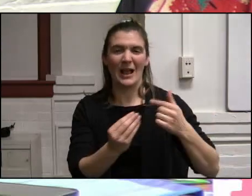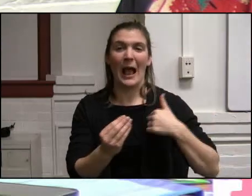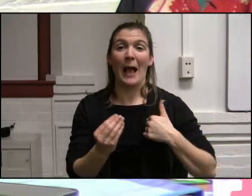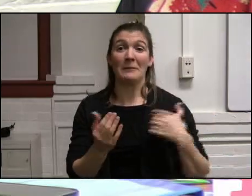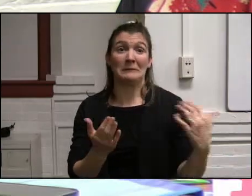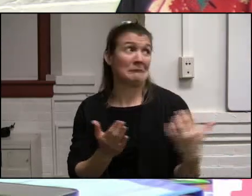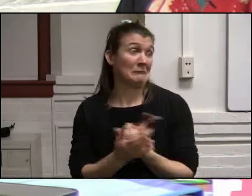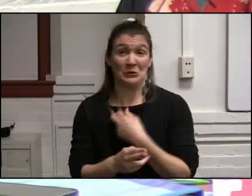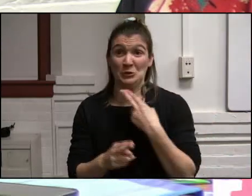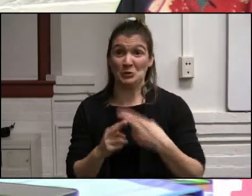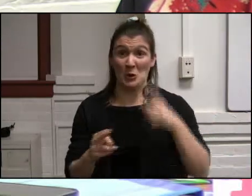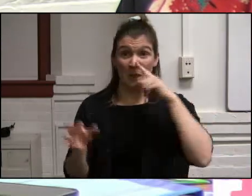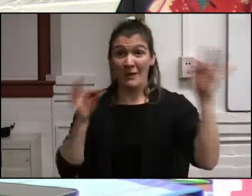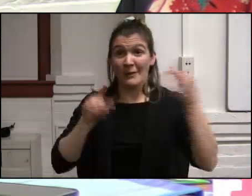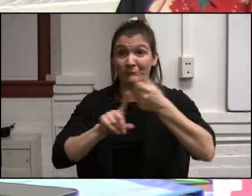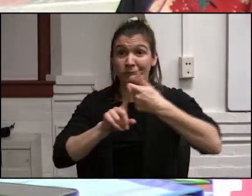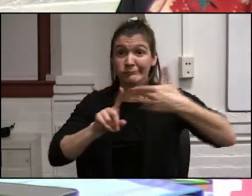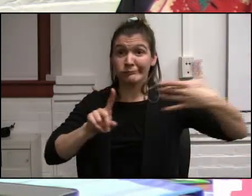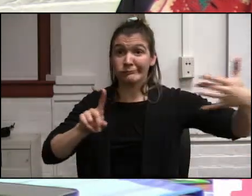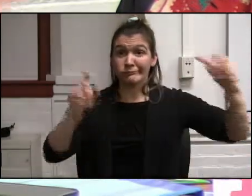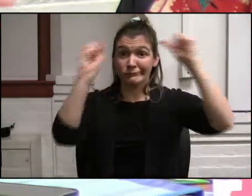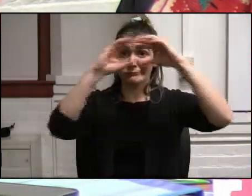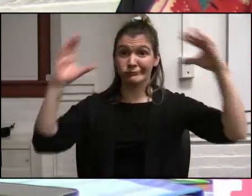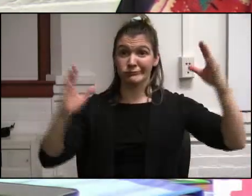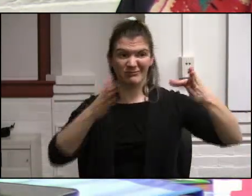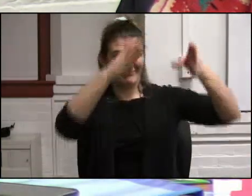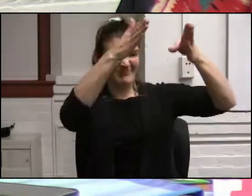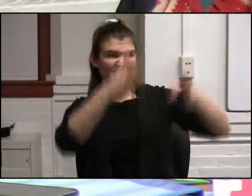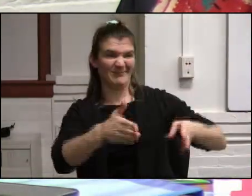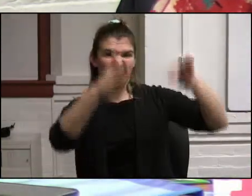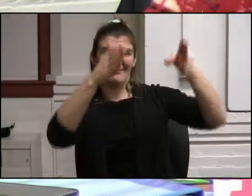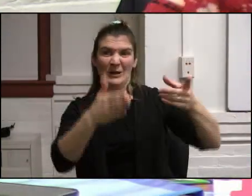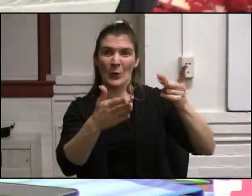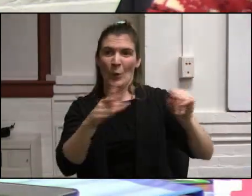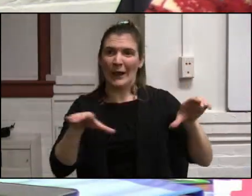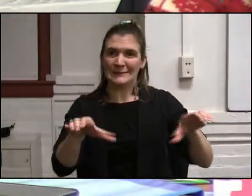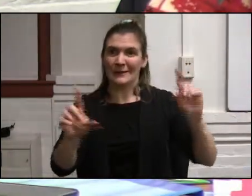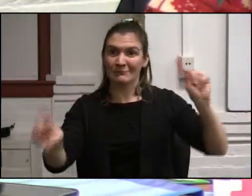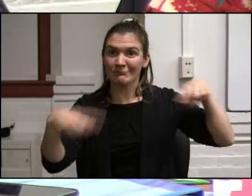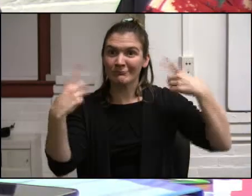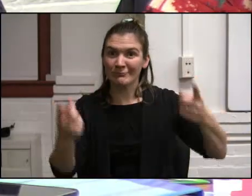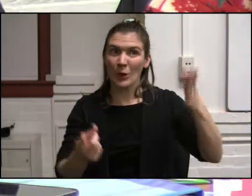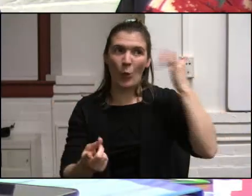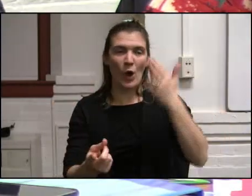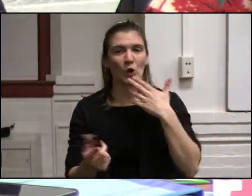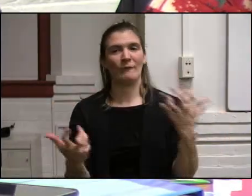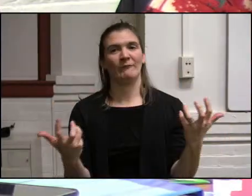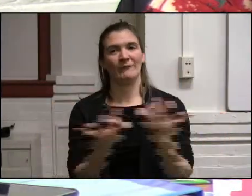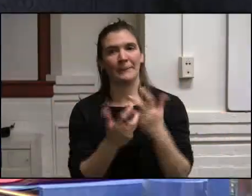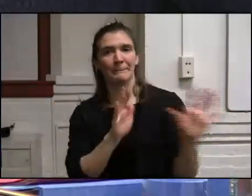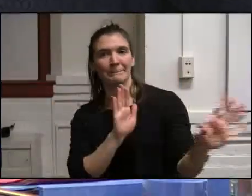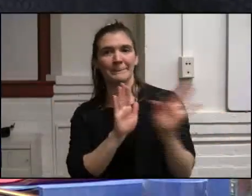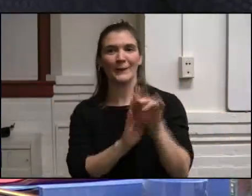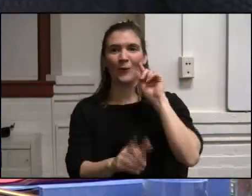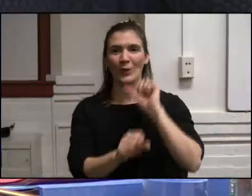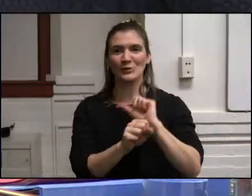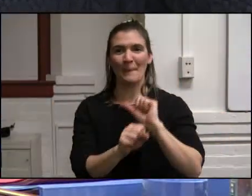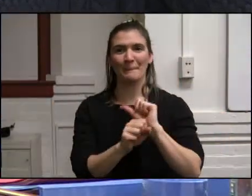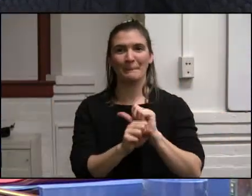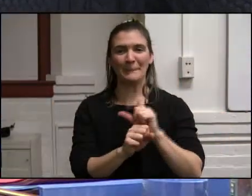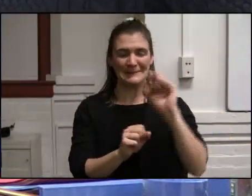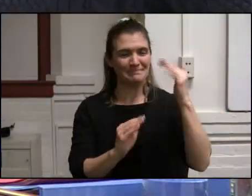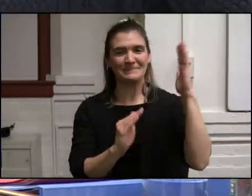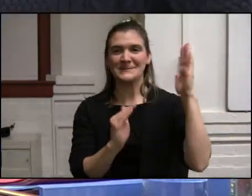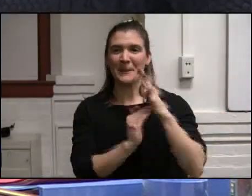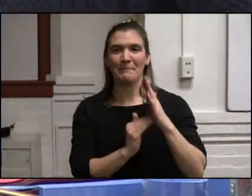minute, just for those who don't know Stephen, to understand the breadth of what he's done already in our area and why we think that he stood out as